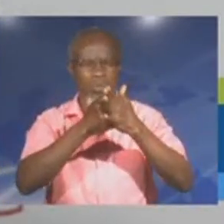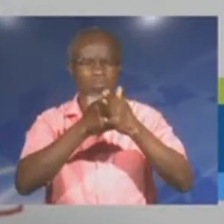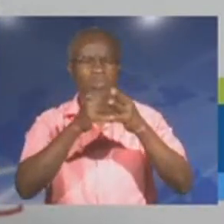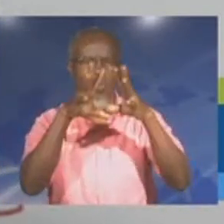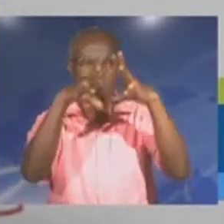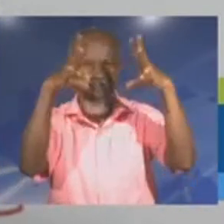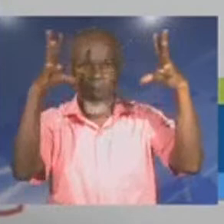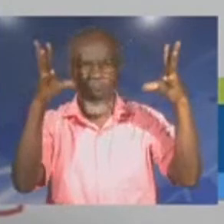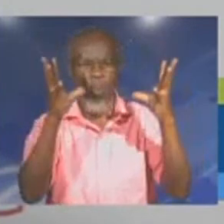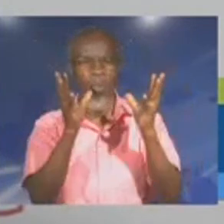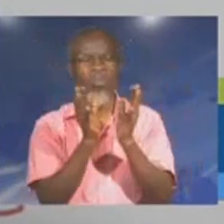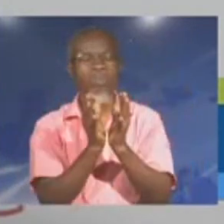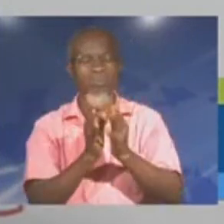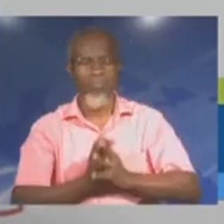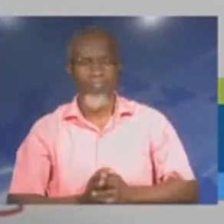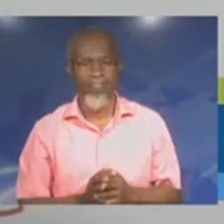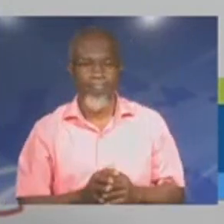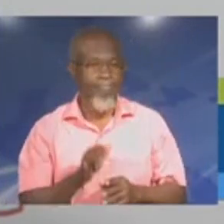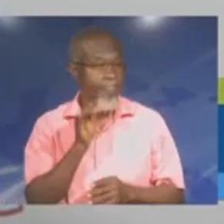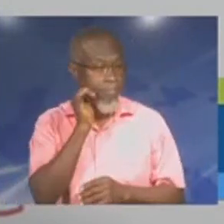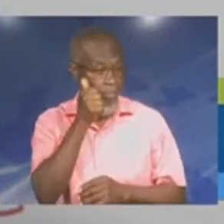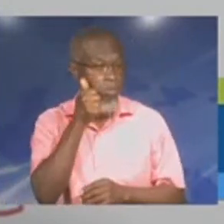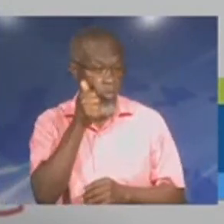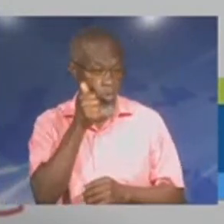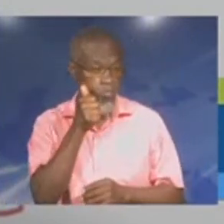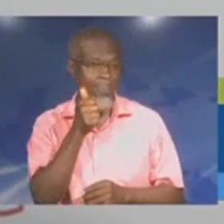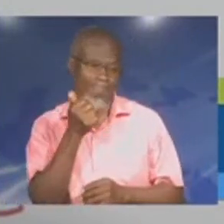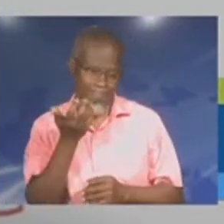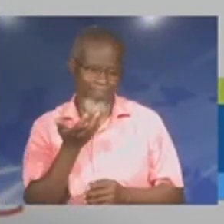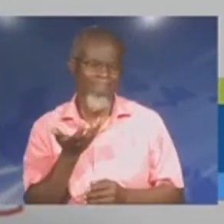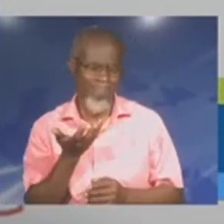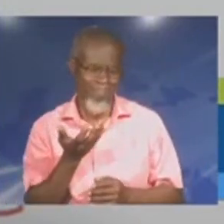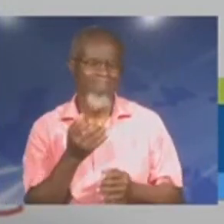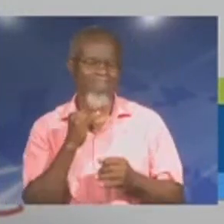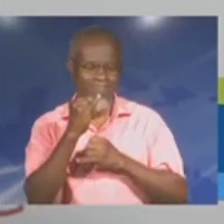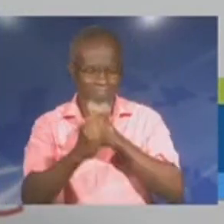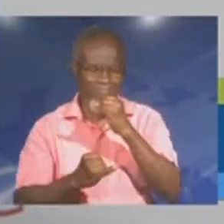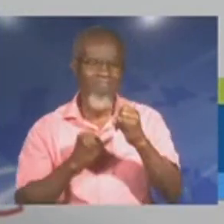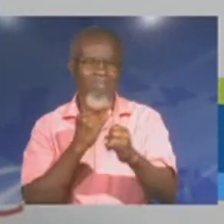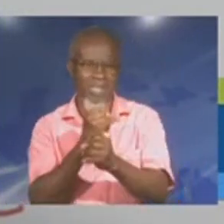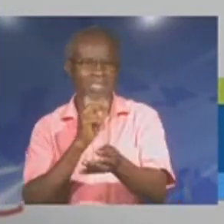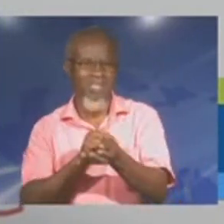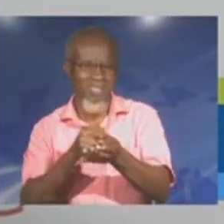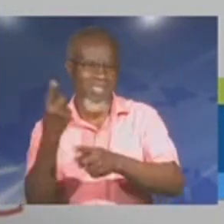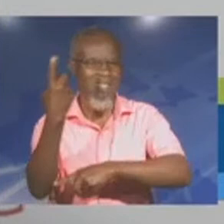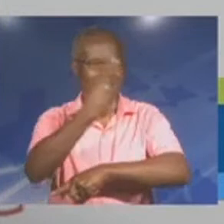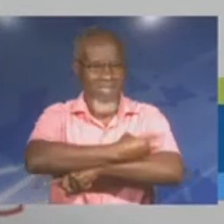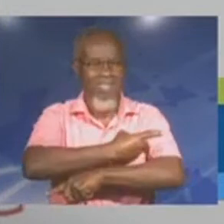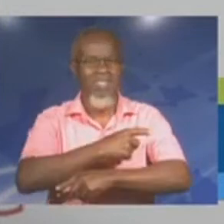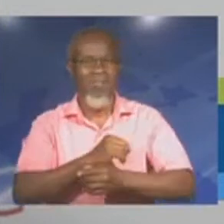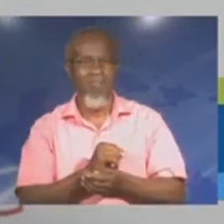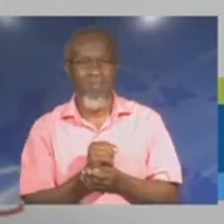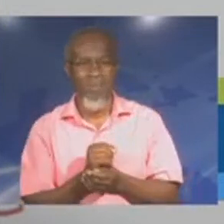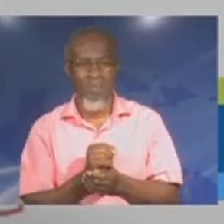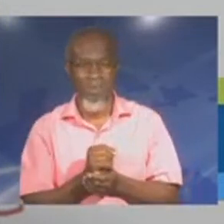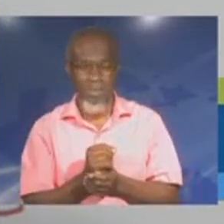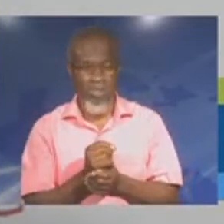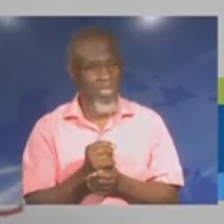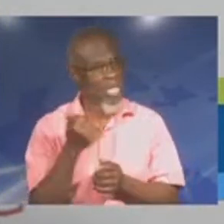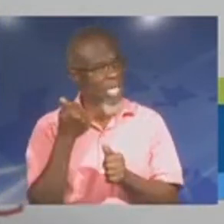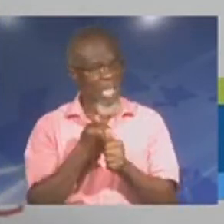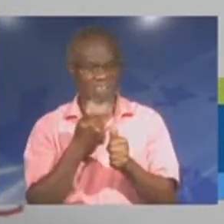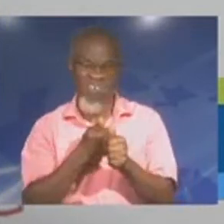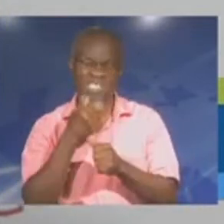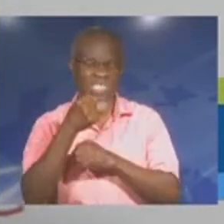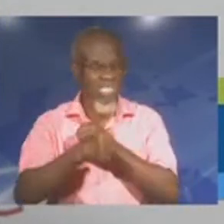efforts. Tomorrow is International Nurses Day. It is the day, May 12th of every